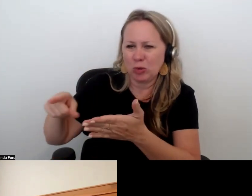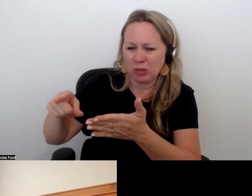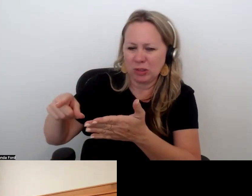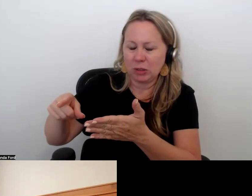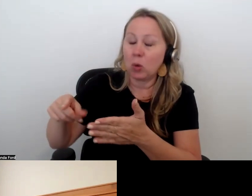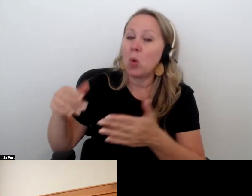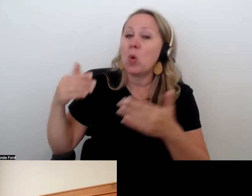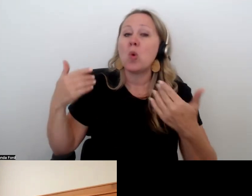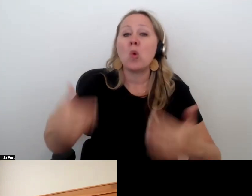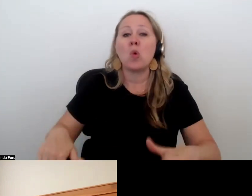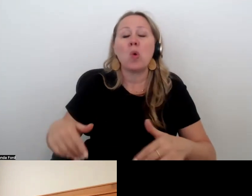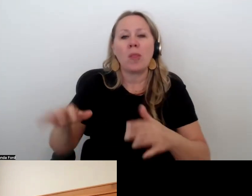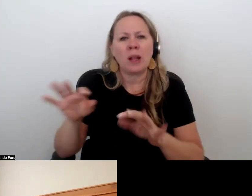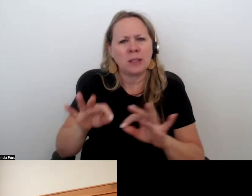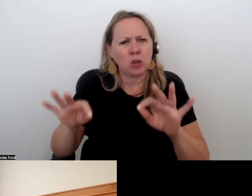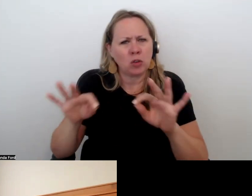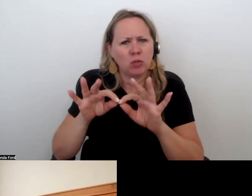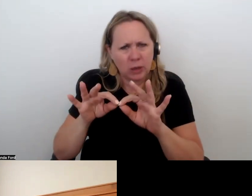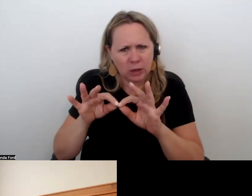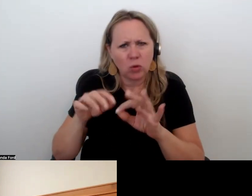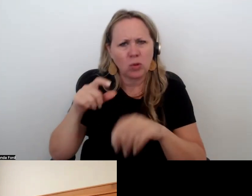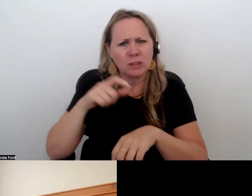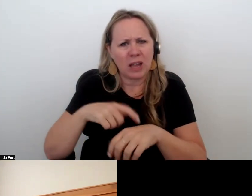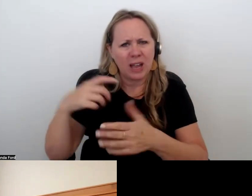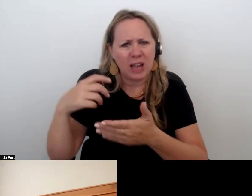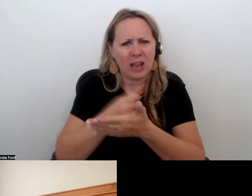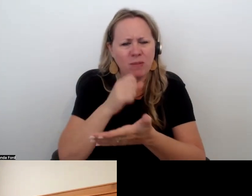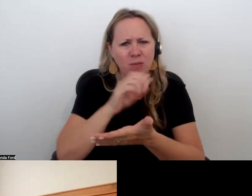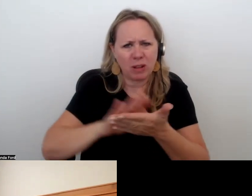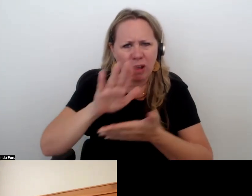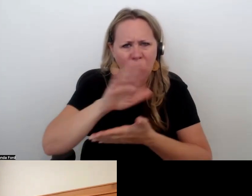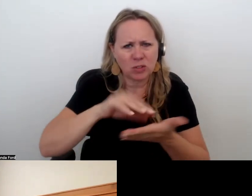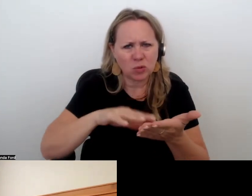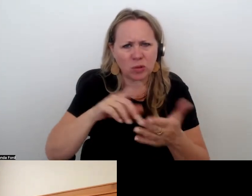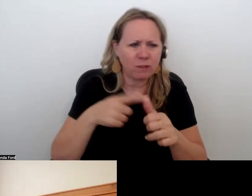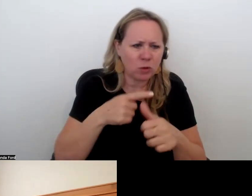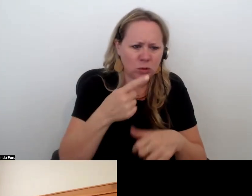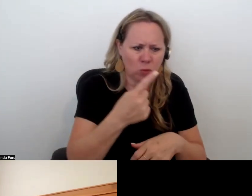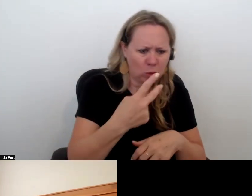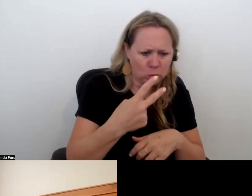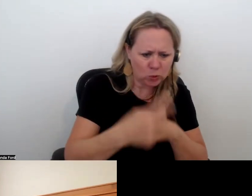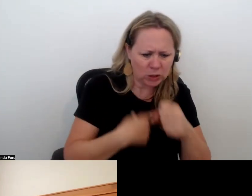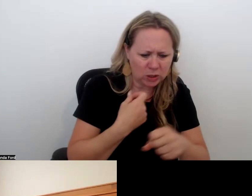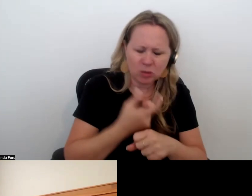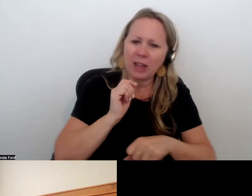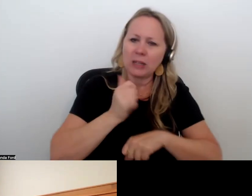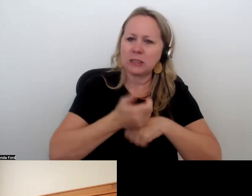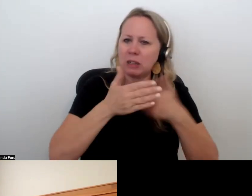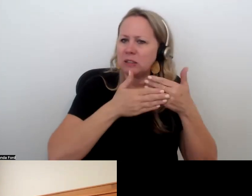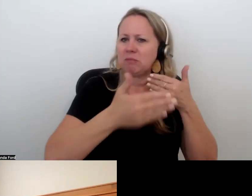critical window of time for our college students in those first couple of years. It sort of sets the tone of their college